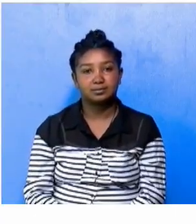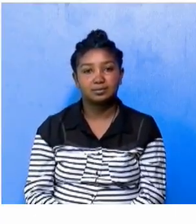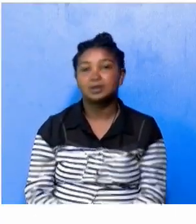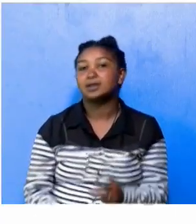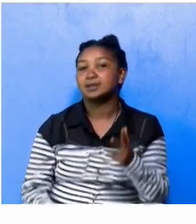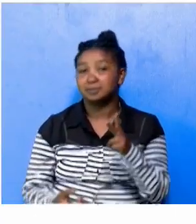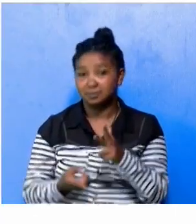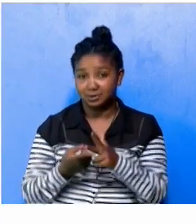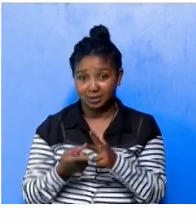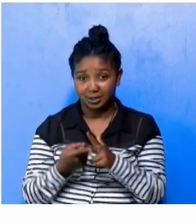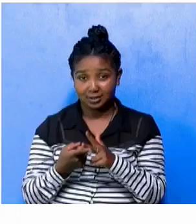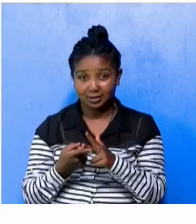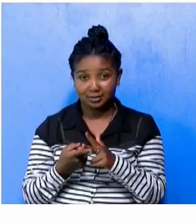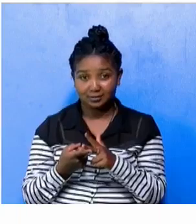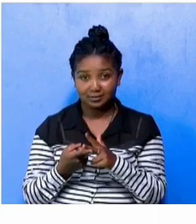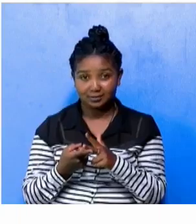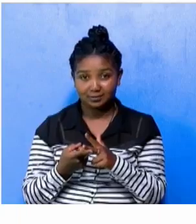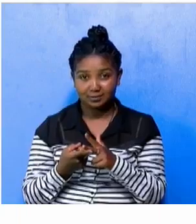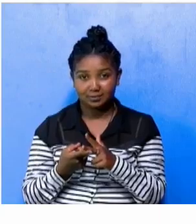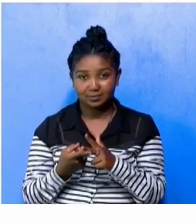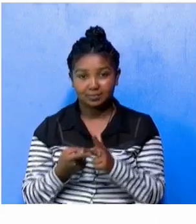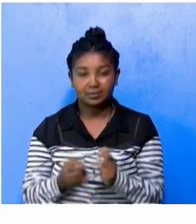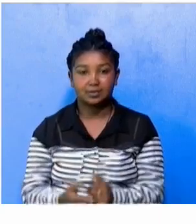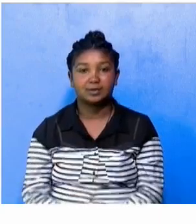Number 3,